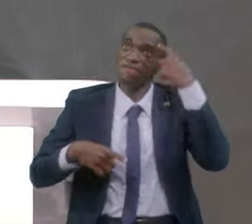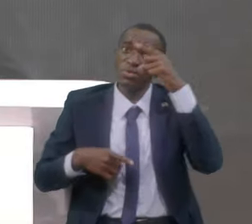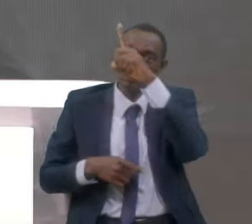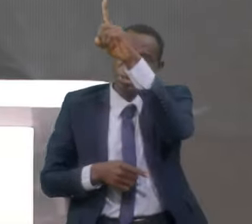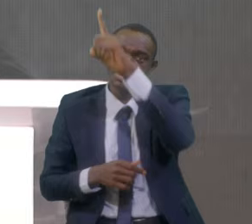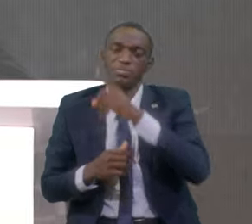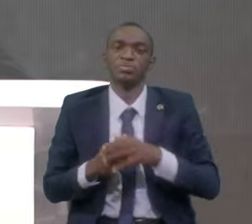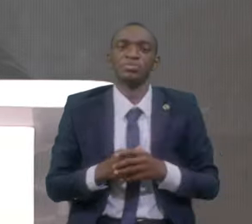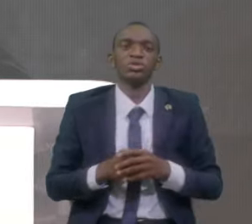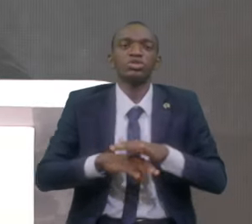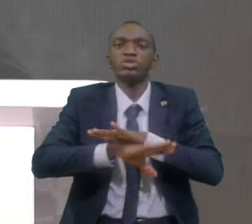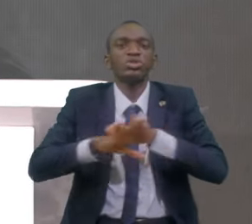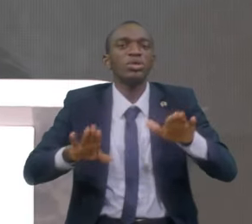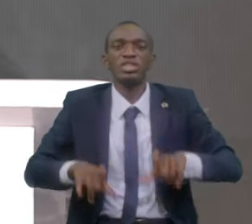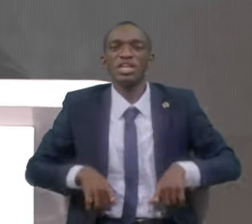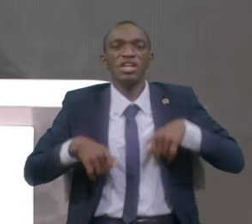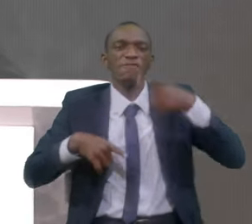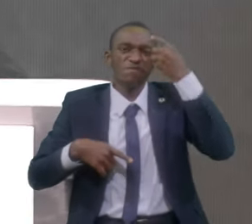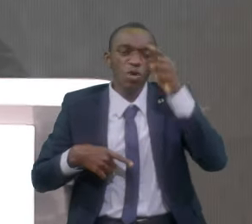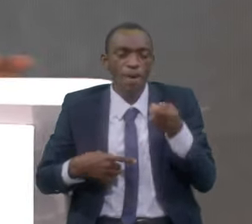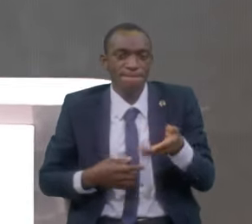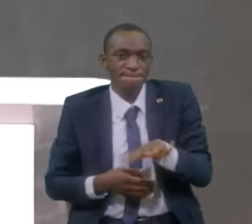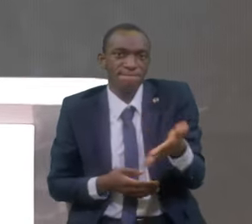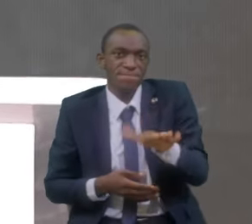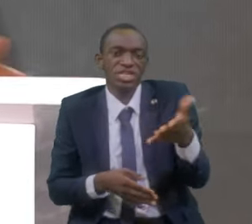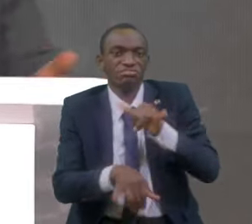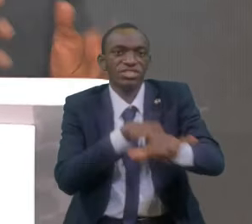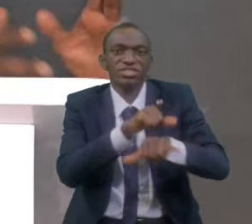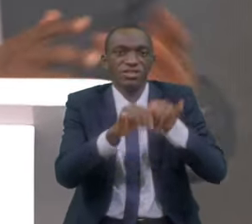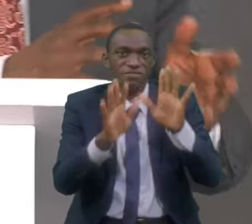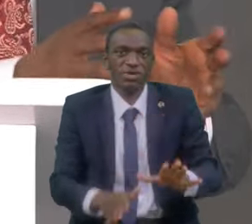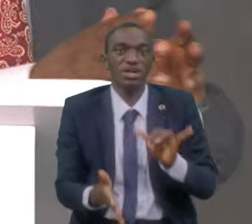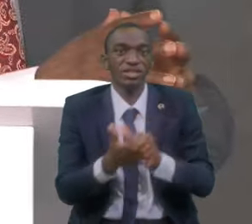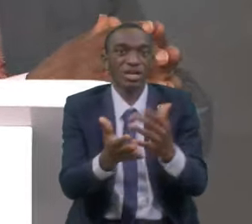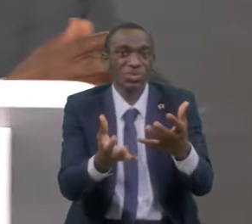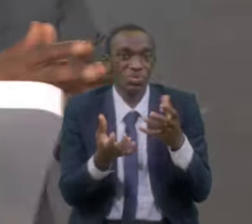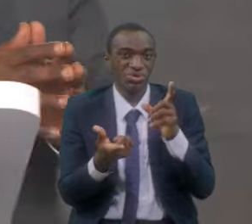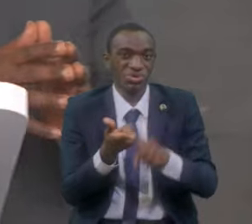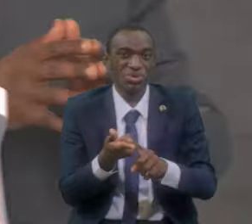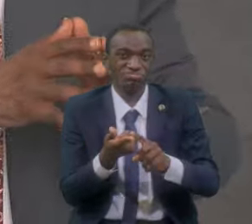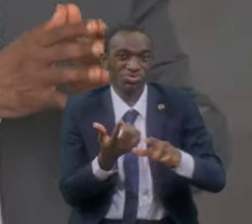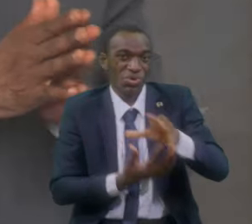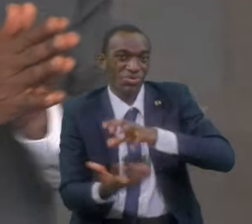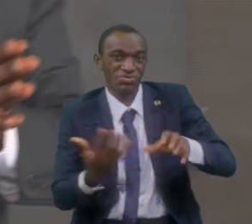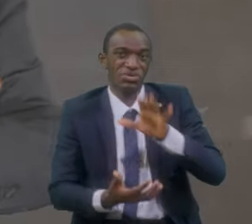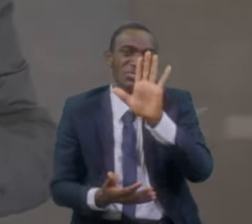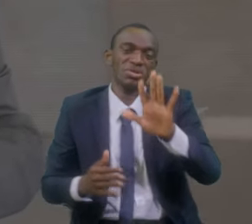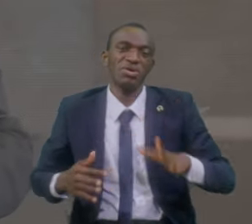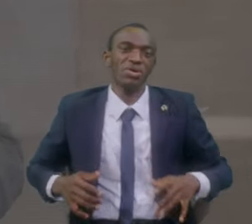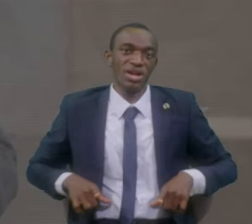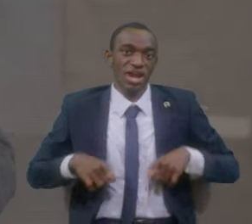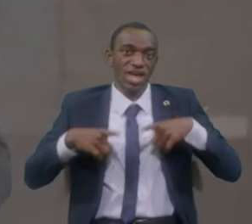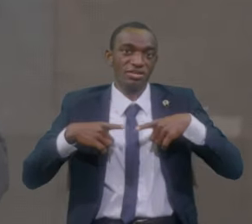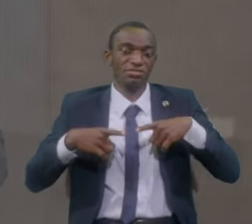Don't live for manipulators that want to manipulate your life, your